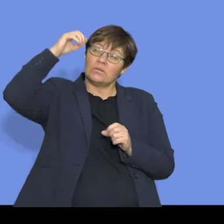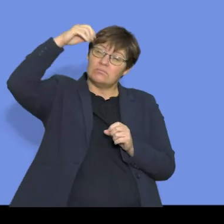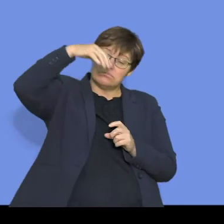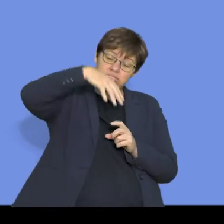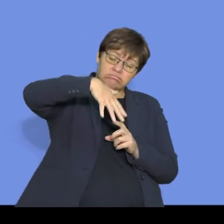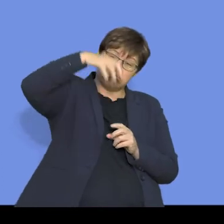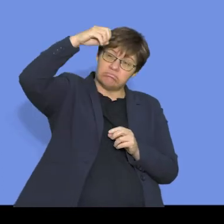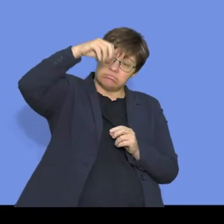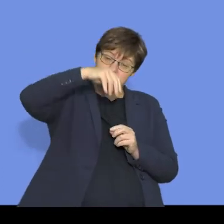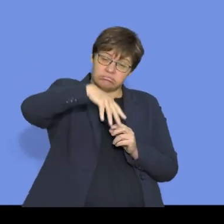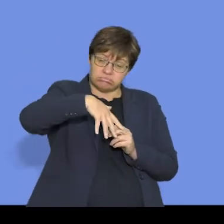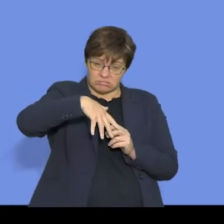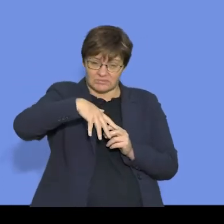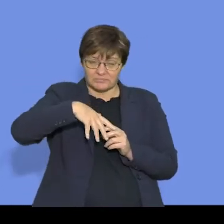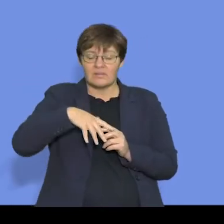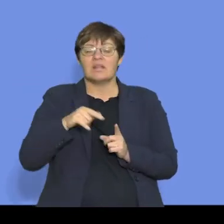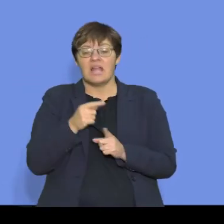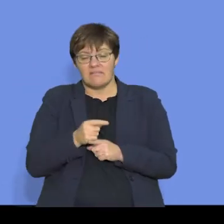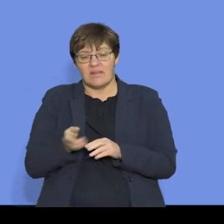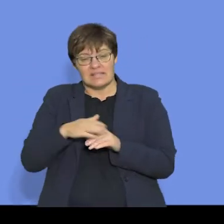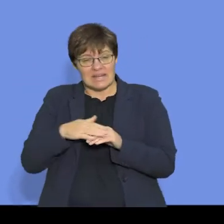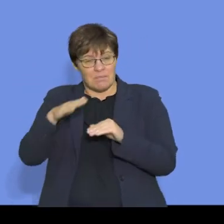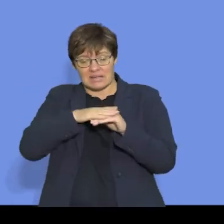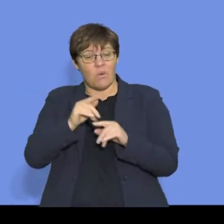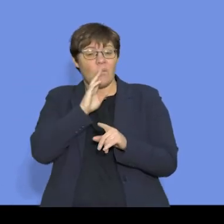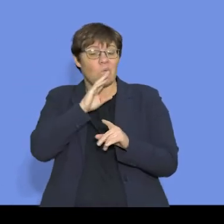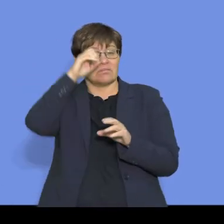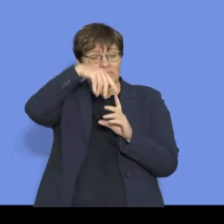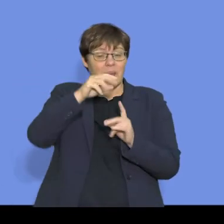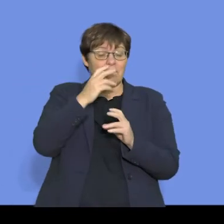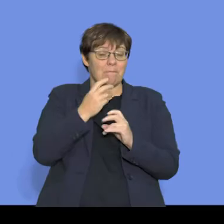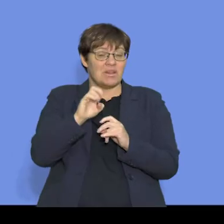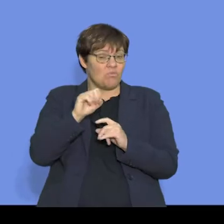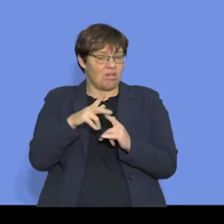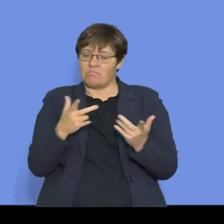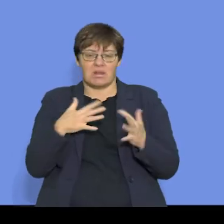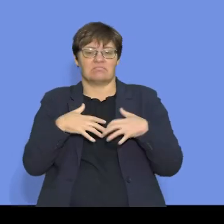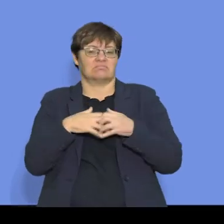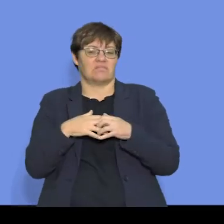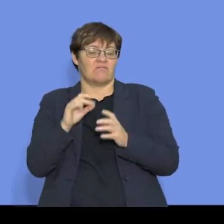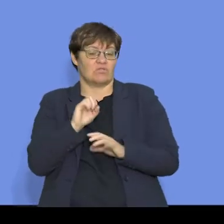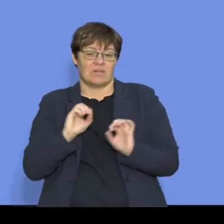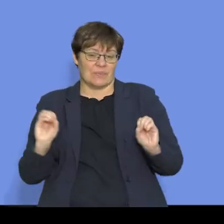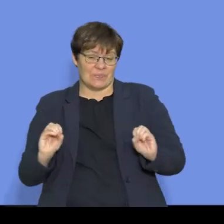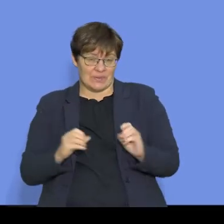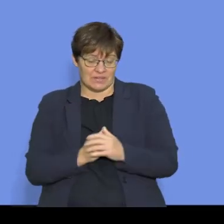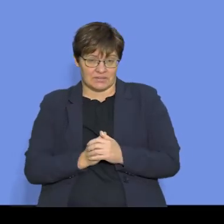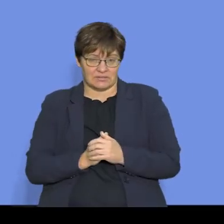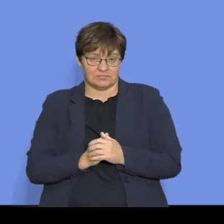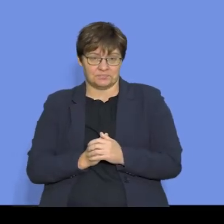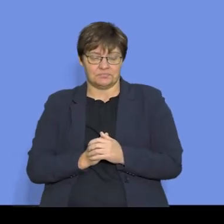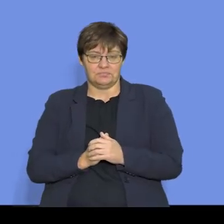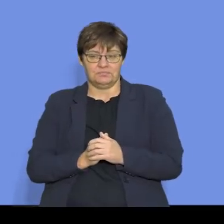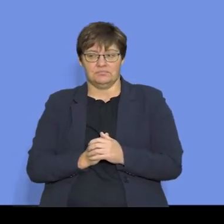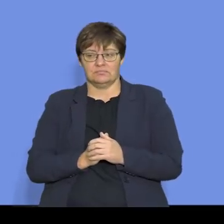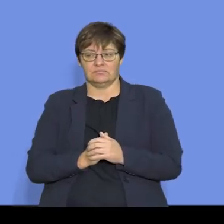years. If they're covered by sediments and they're not mineralized, they actually don't form fossils. Then,